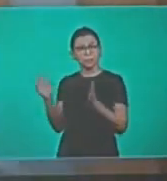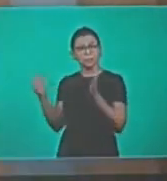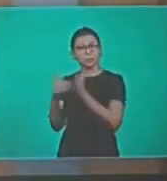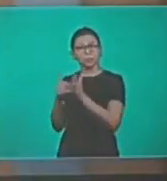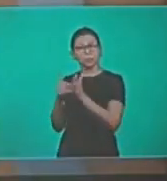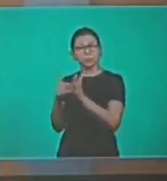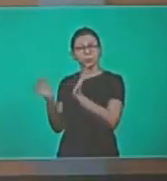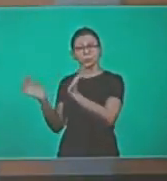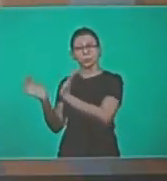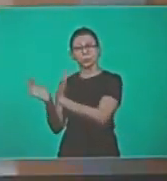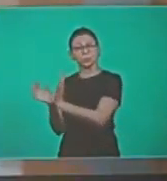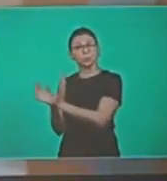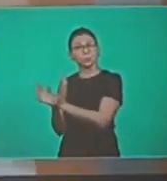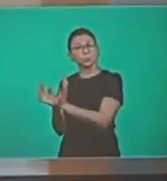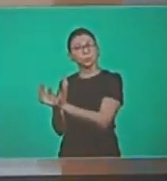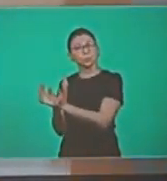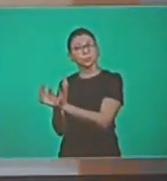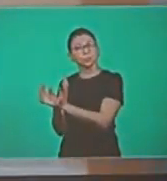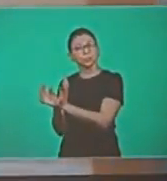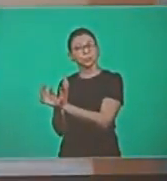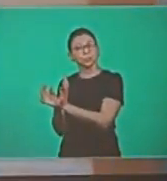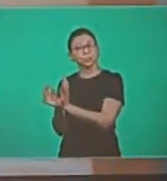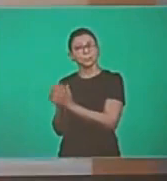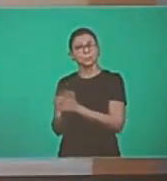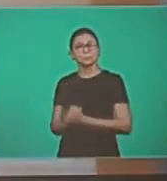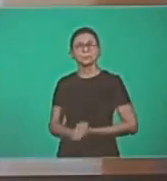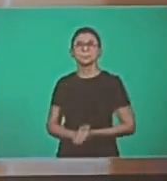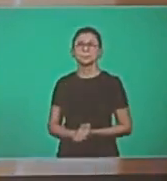Why the Bible says the last will be the first?